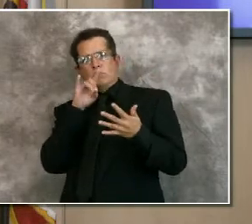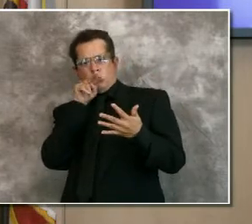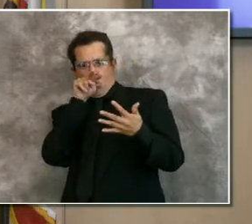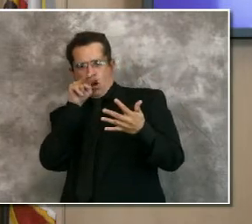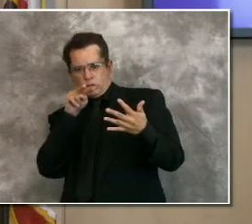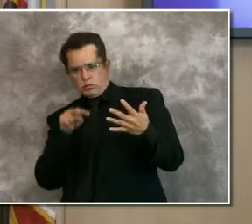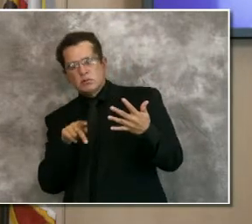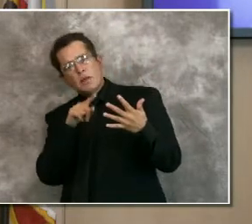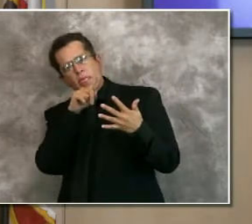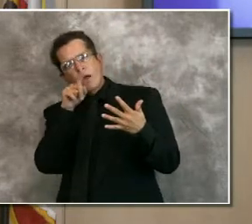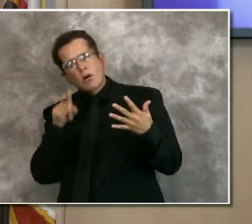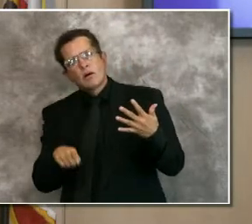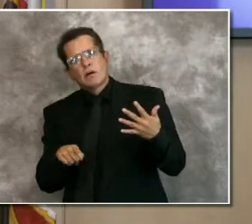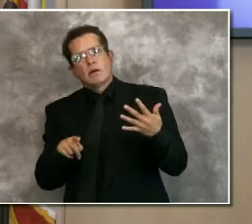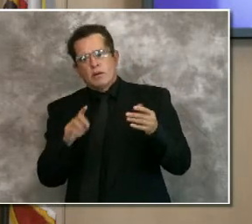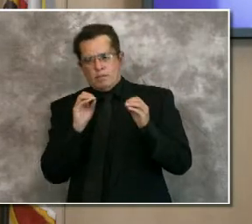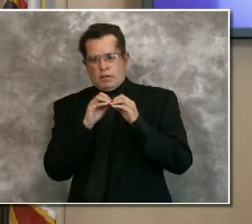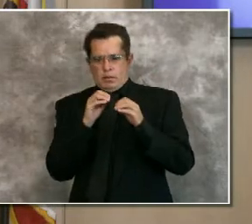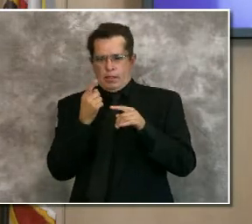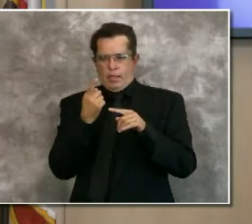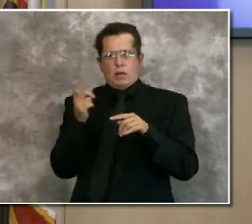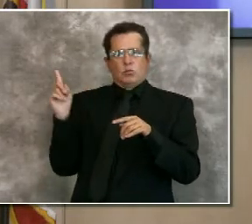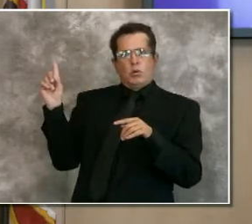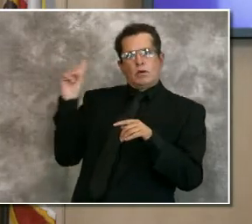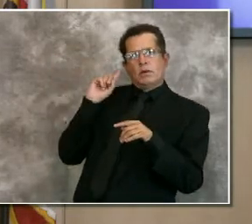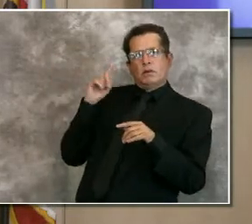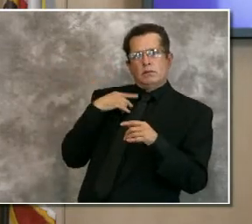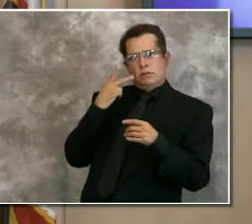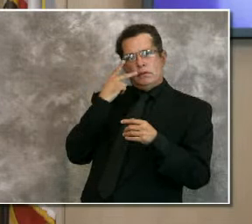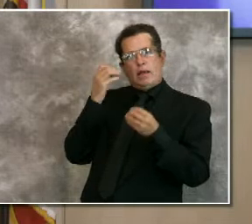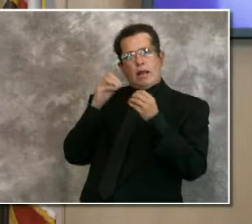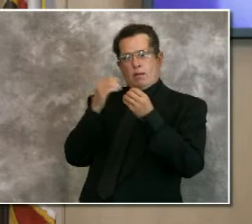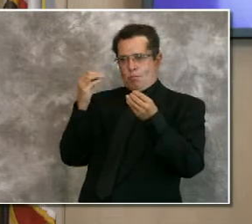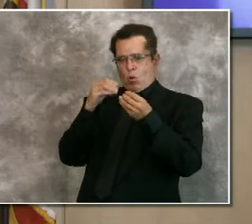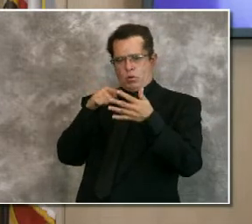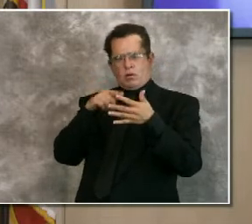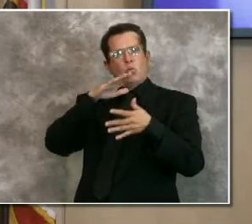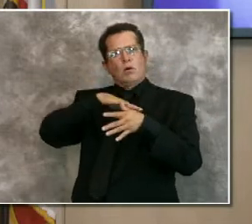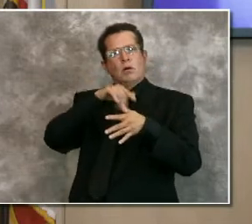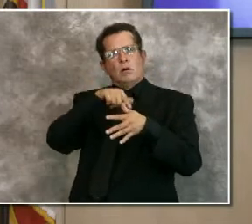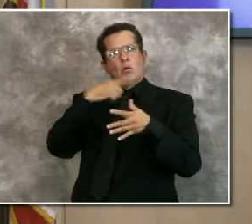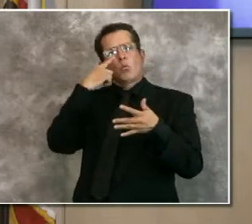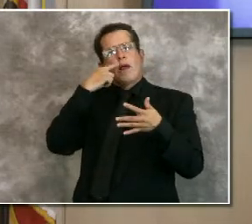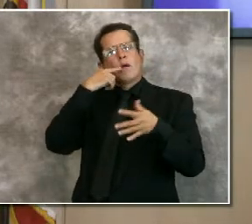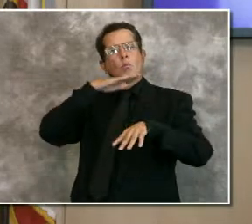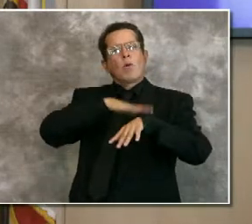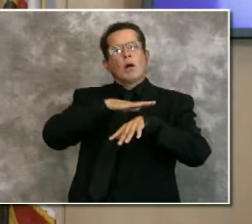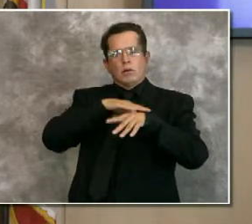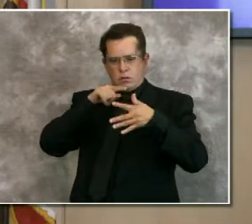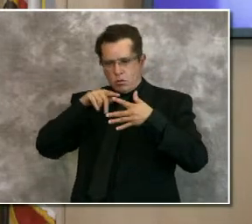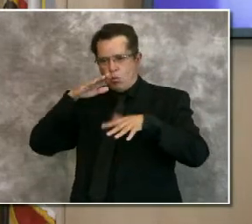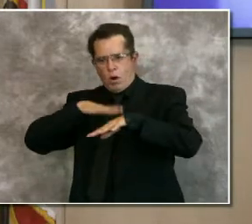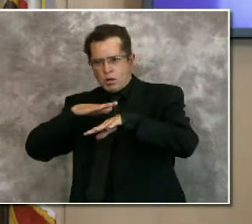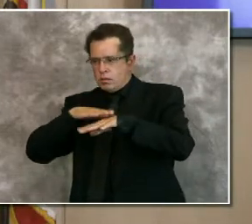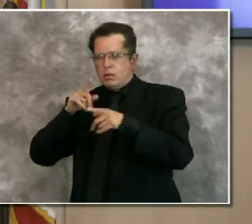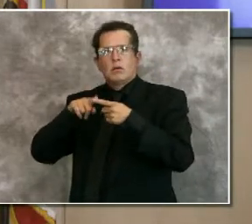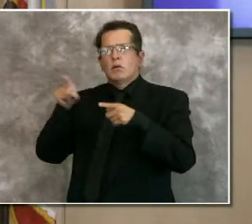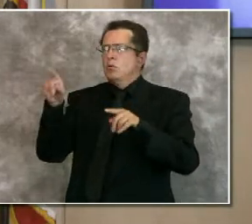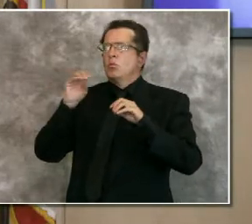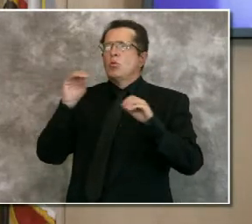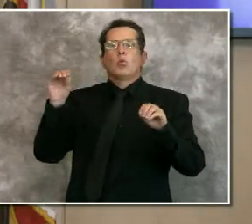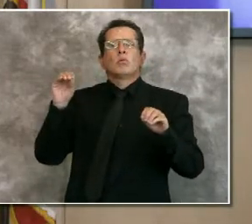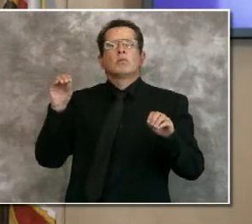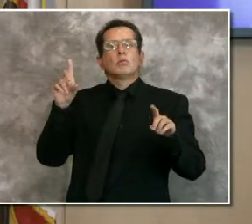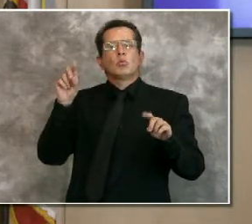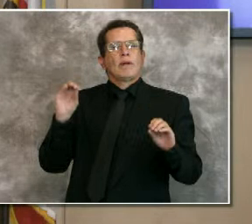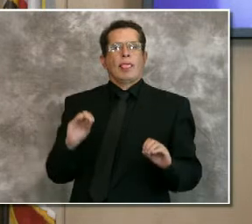And then, you know, more than a week ago, we started seeing these triggers go off and no action be taken. You know, the big trigger went